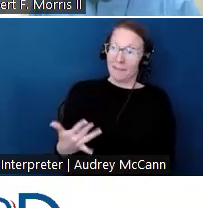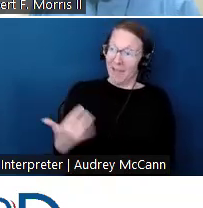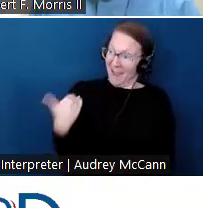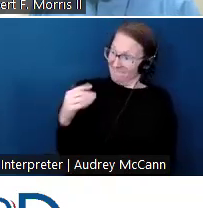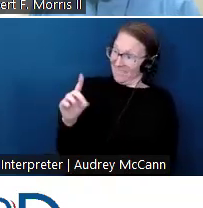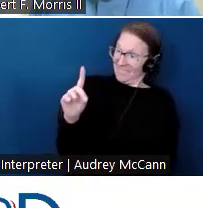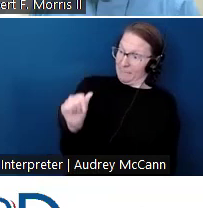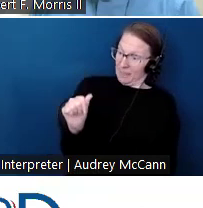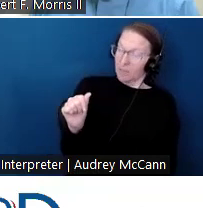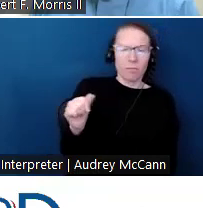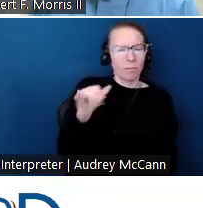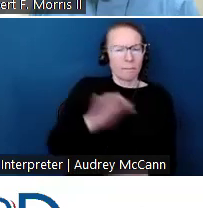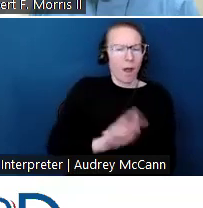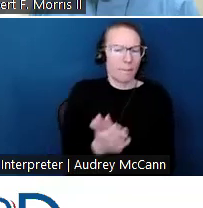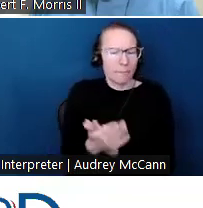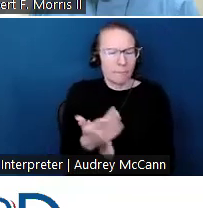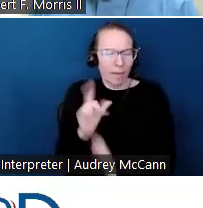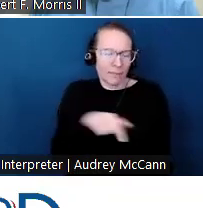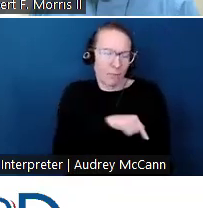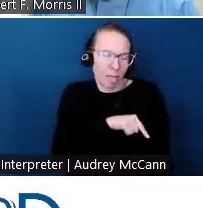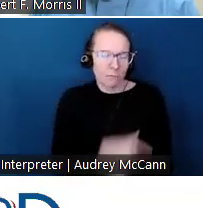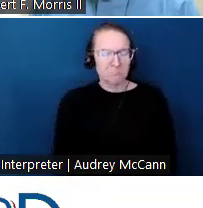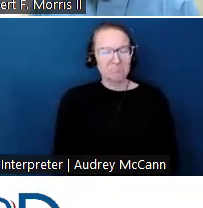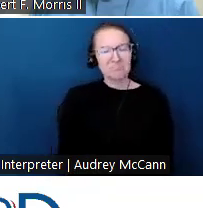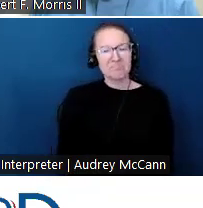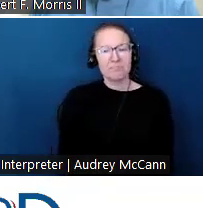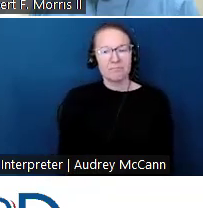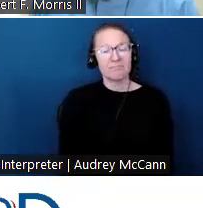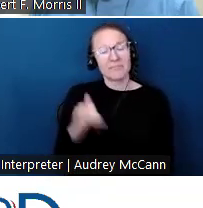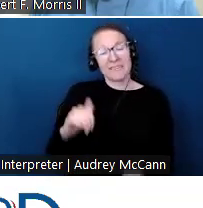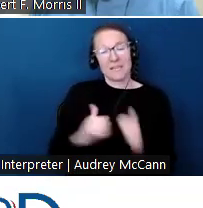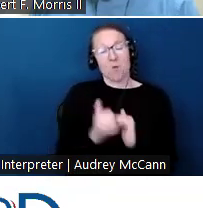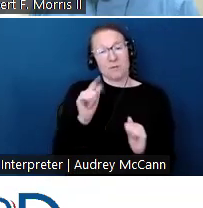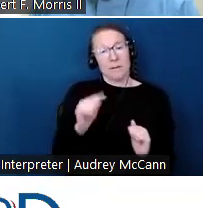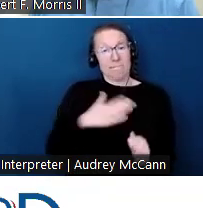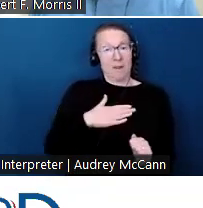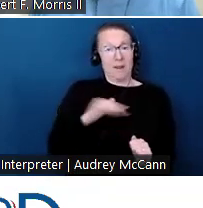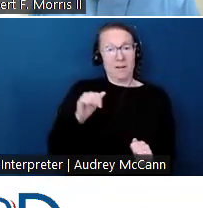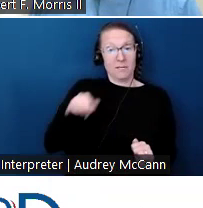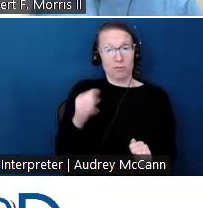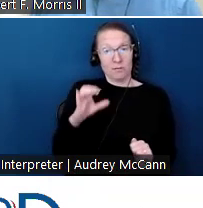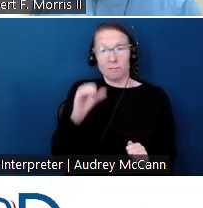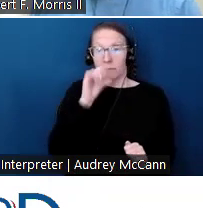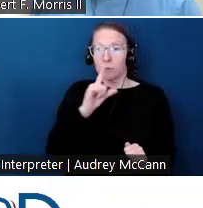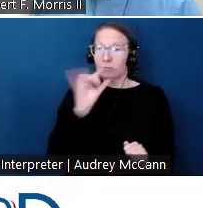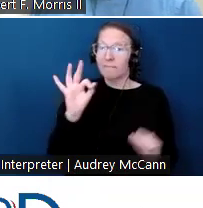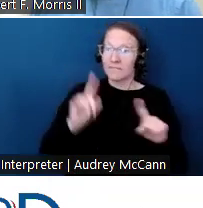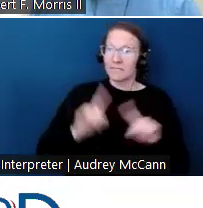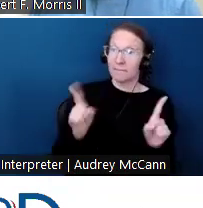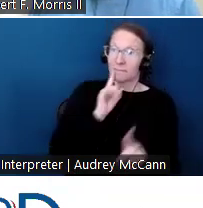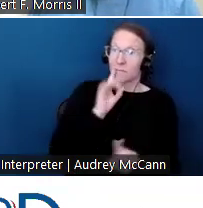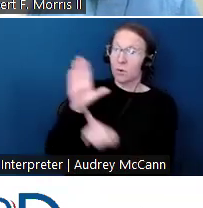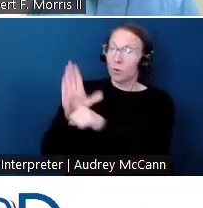person eligible. So that's kind of how it is at my AJC. I don't know if it's any different for Leah